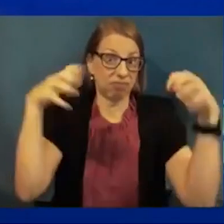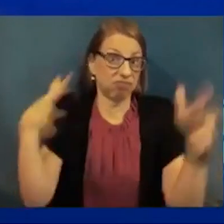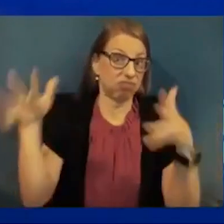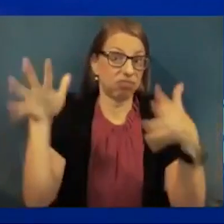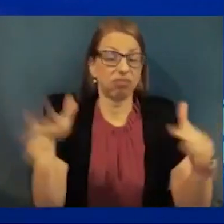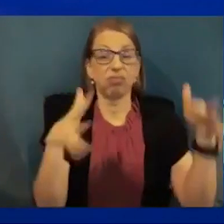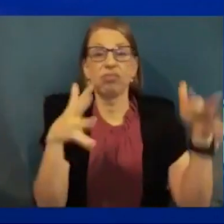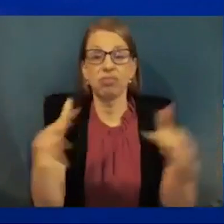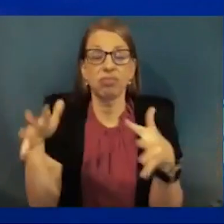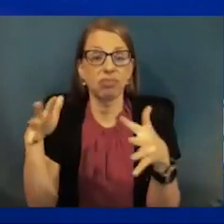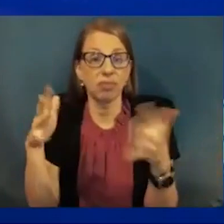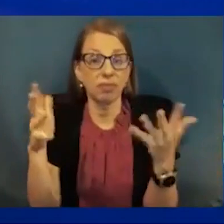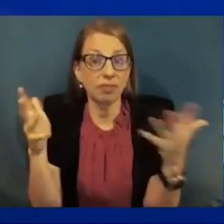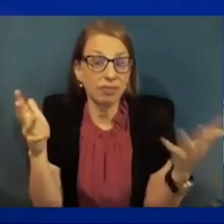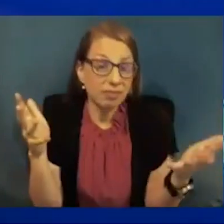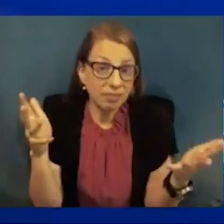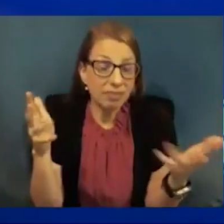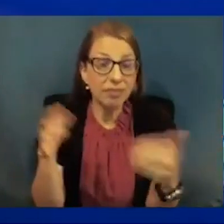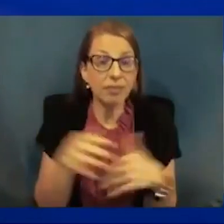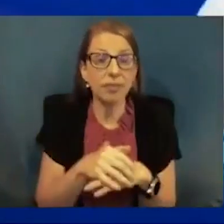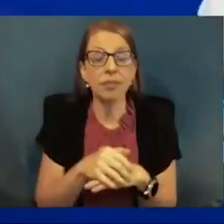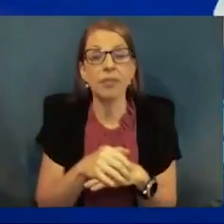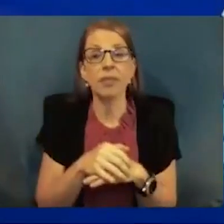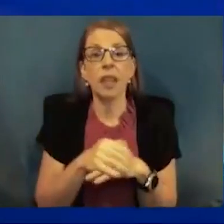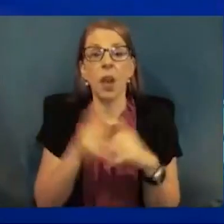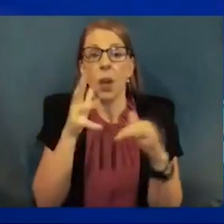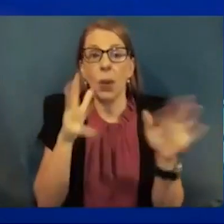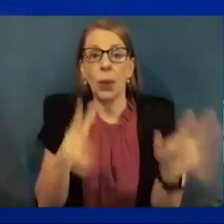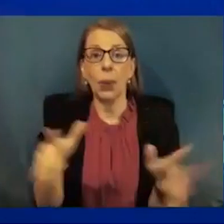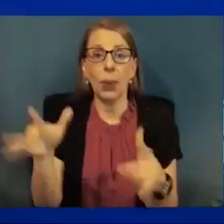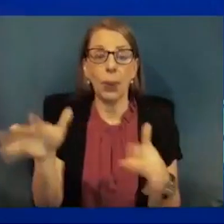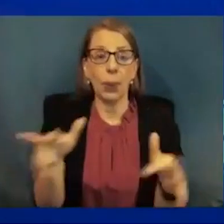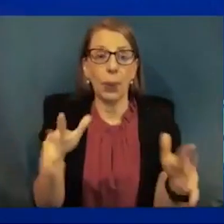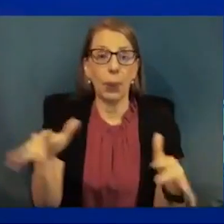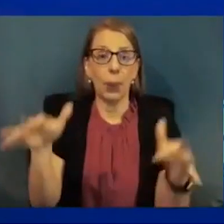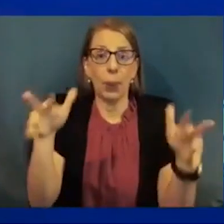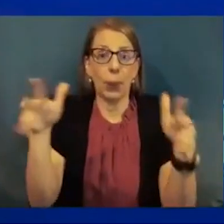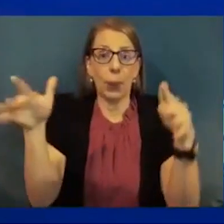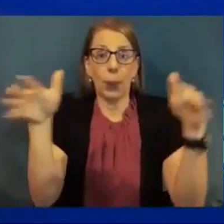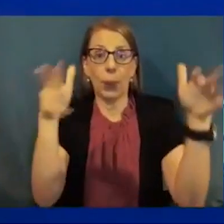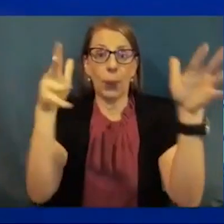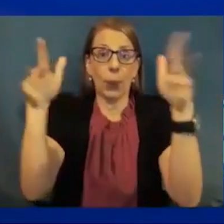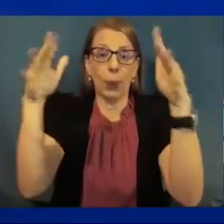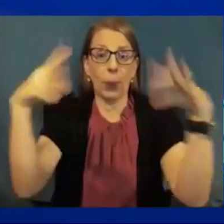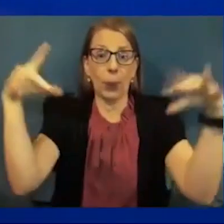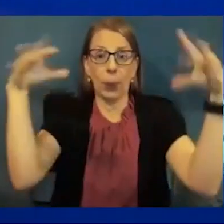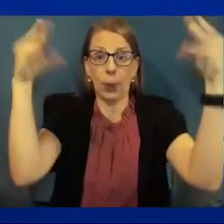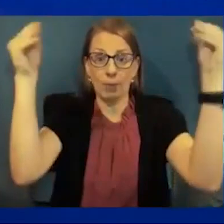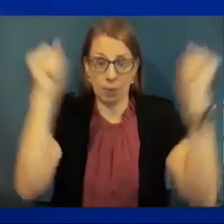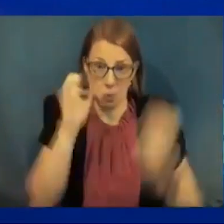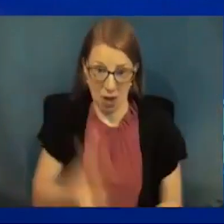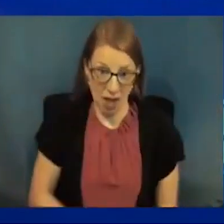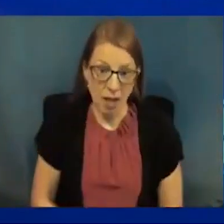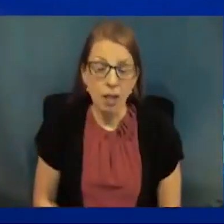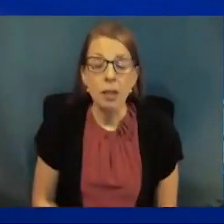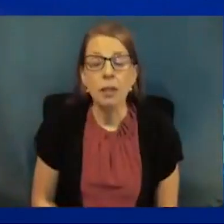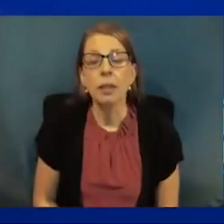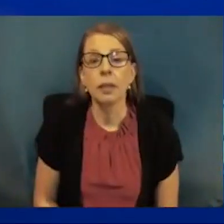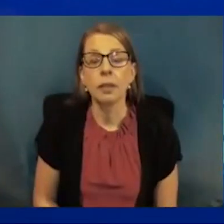and will tend to rise from the heat on the field. The predominant thing will be going up, and so I think that